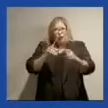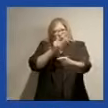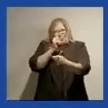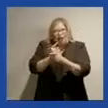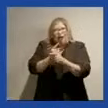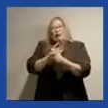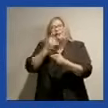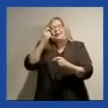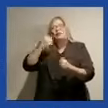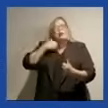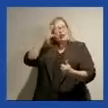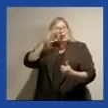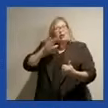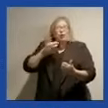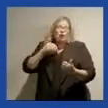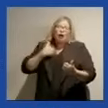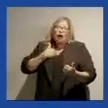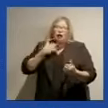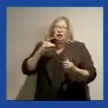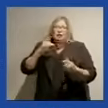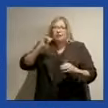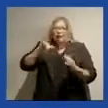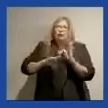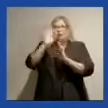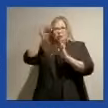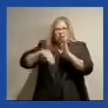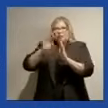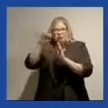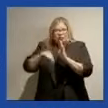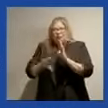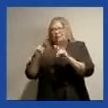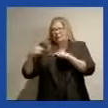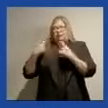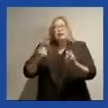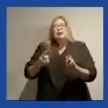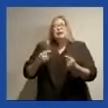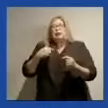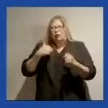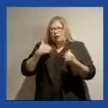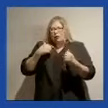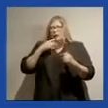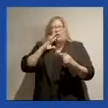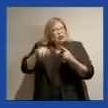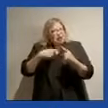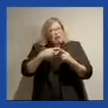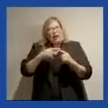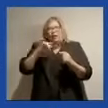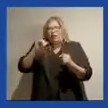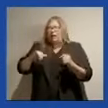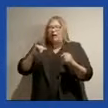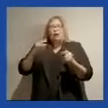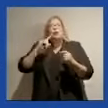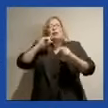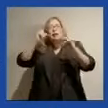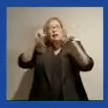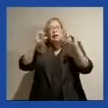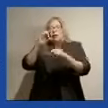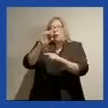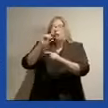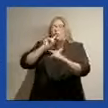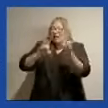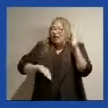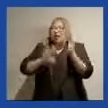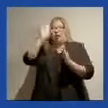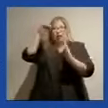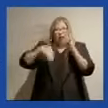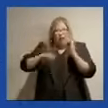volatility. And forgive me, you've heard this on so many occasions. When I say remarkable volatility, when I use the word